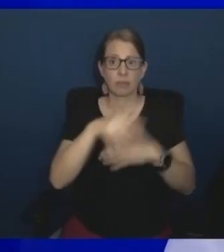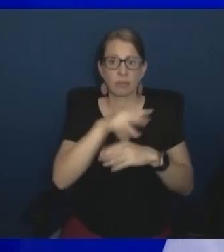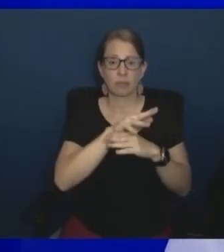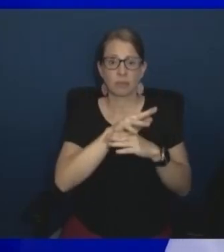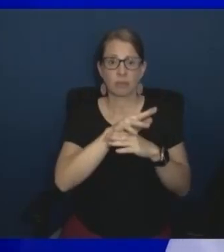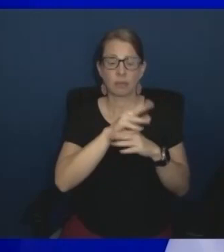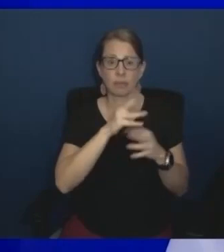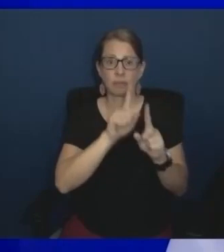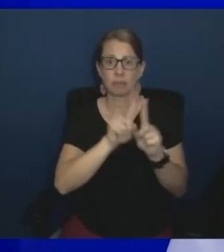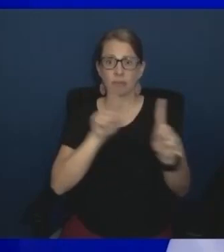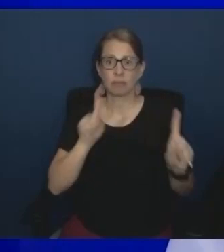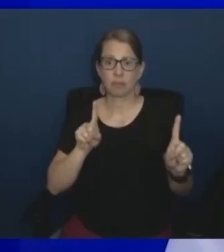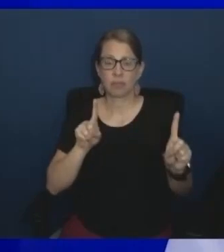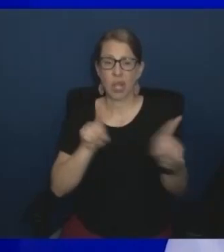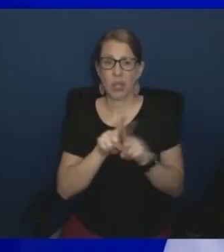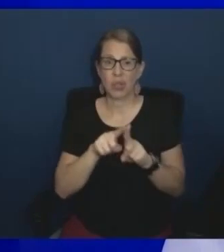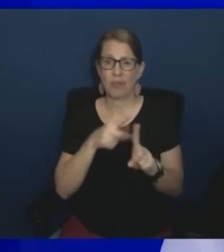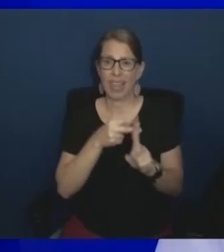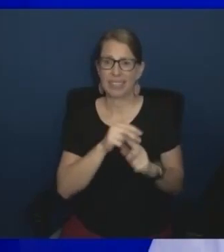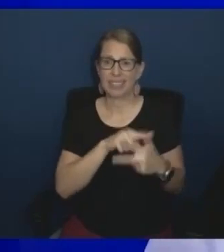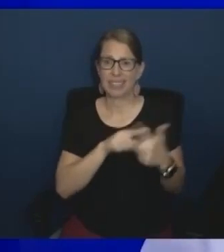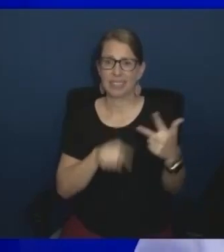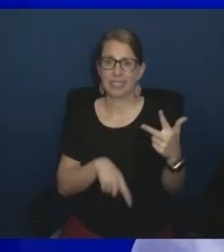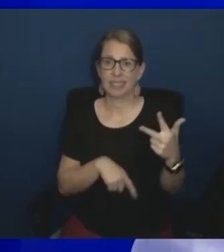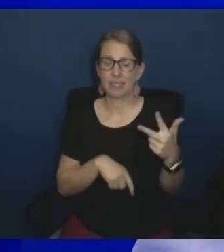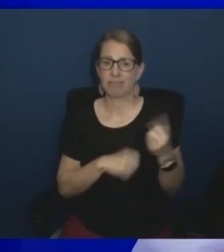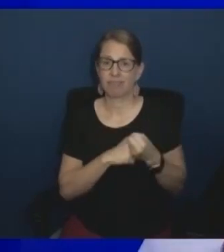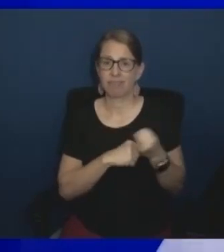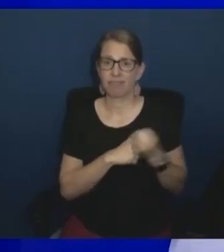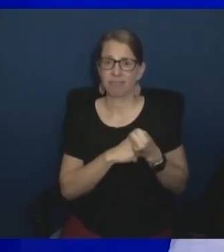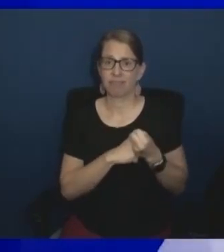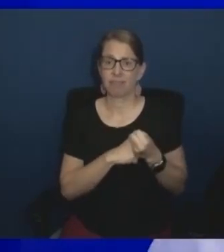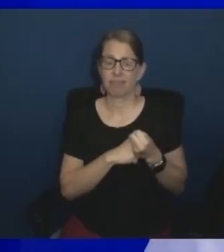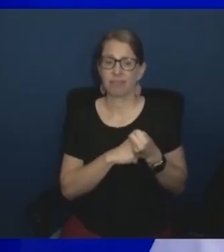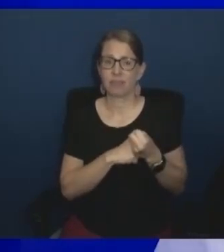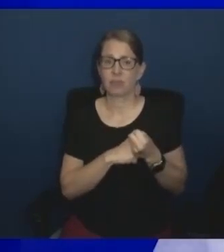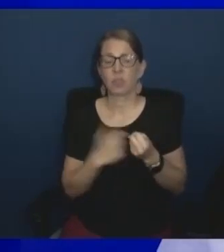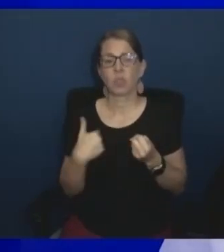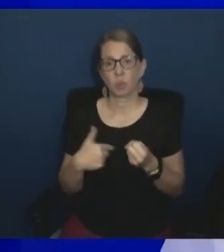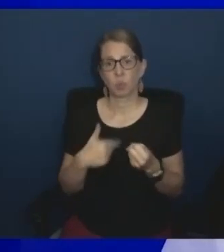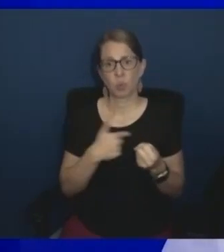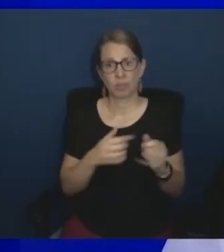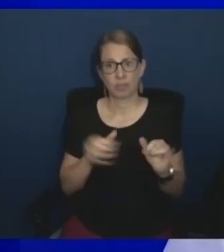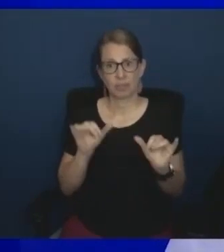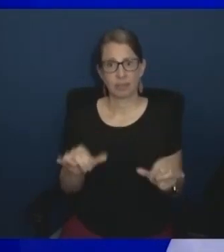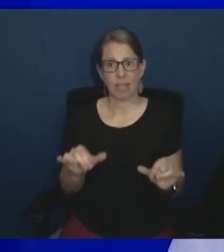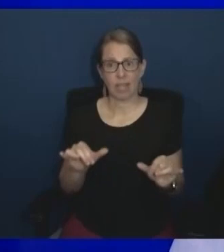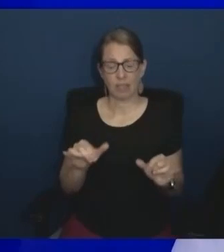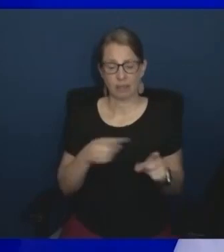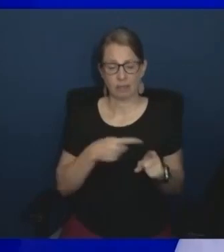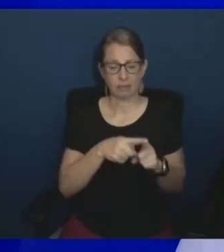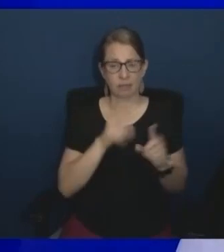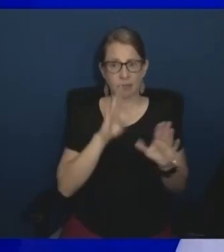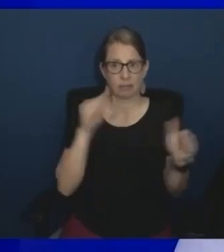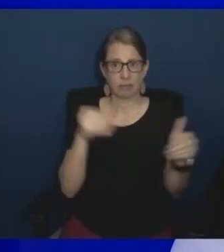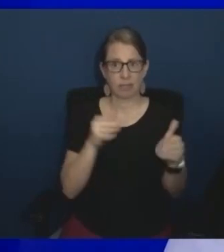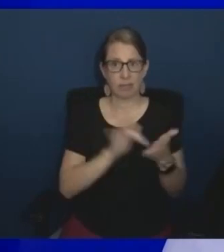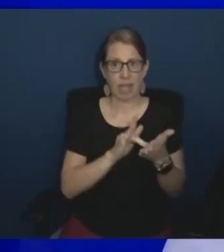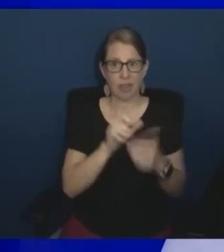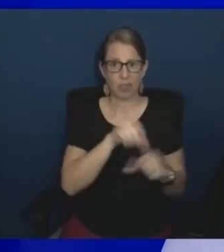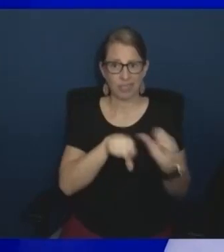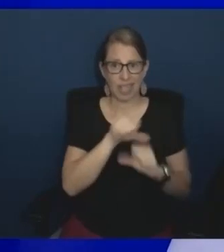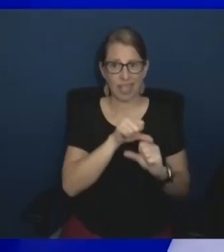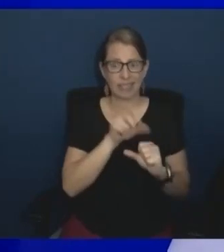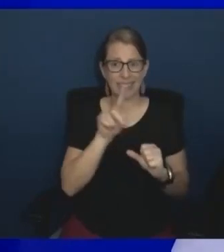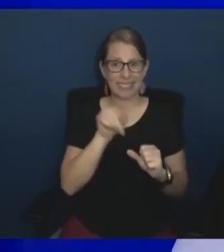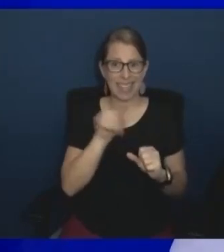vaccines. So it is very important to understand that we are certainly staying in our lane with the medical and the science and the data issues,